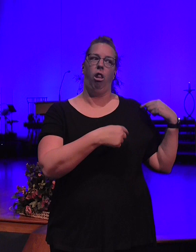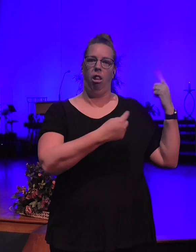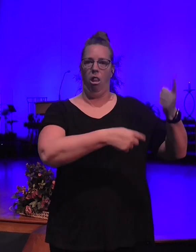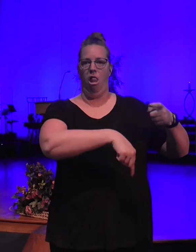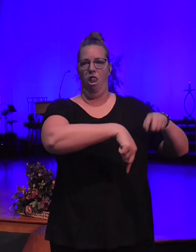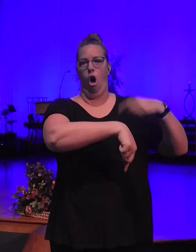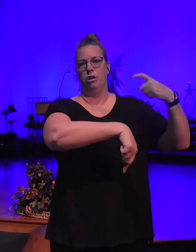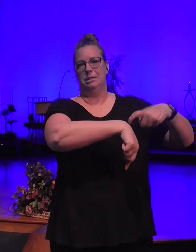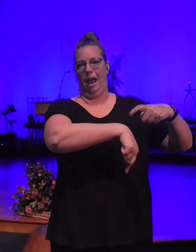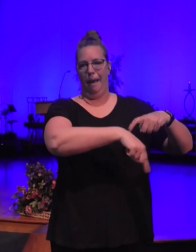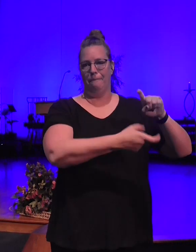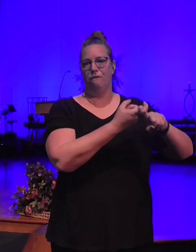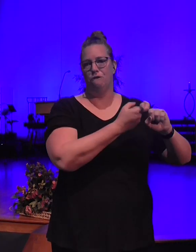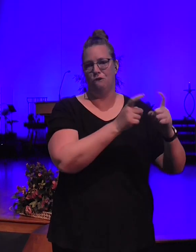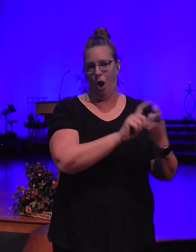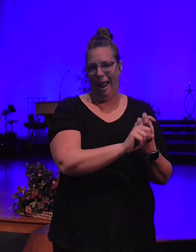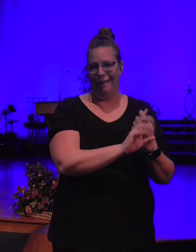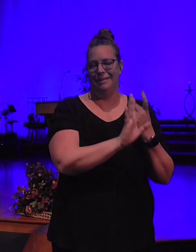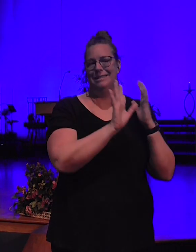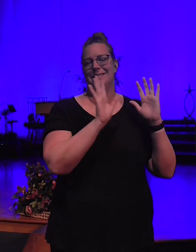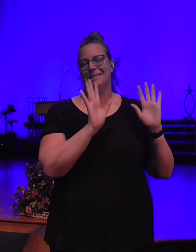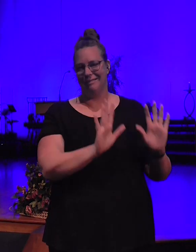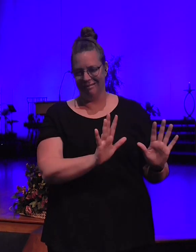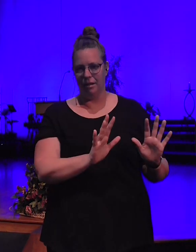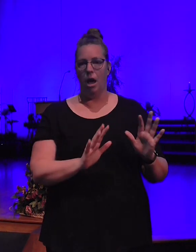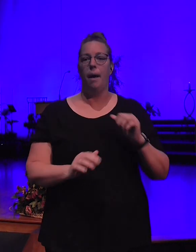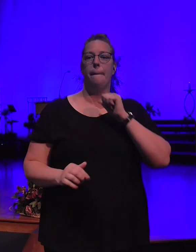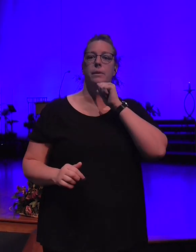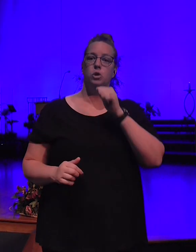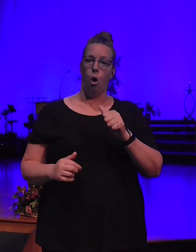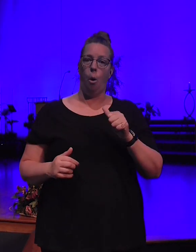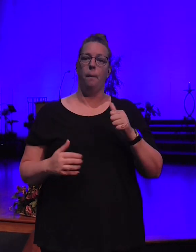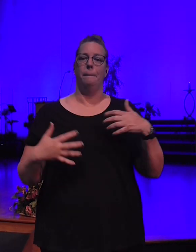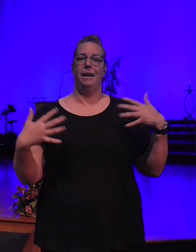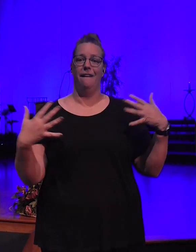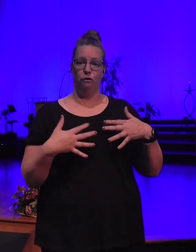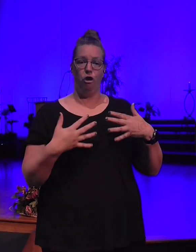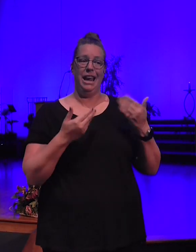be, then don't be afraid to be with them.